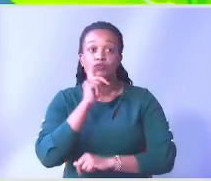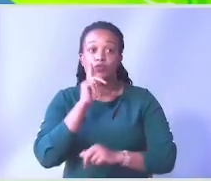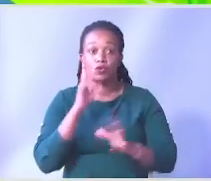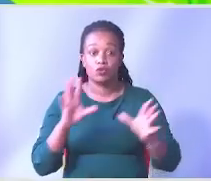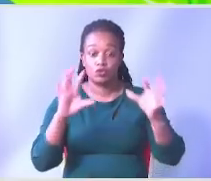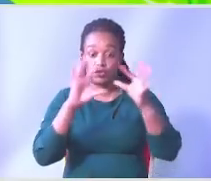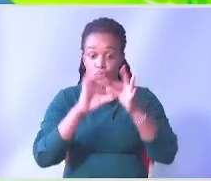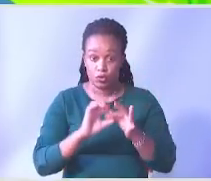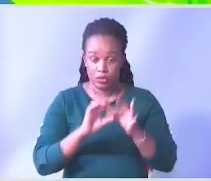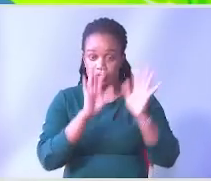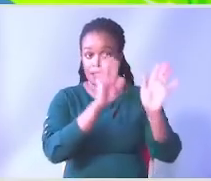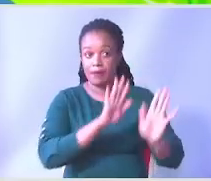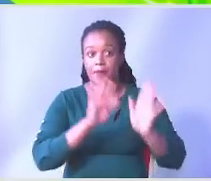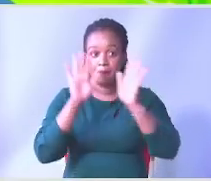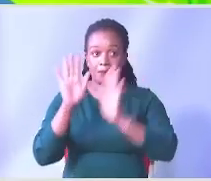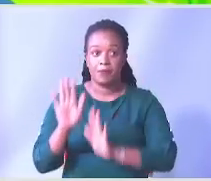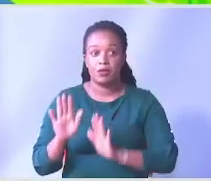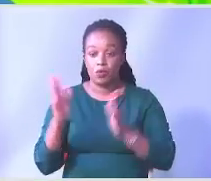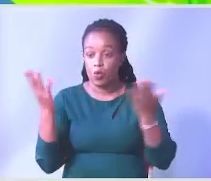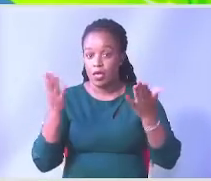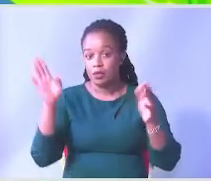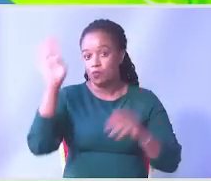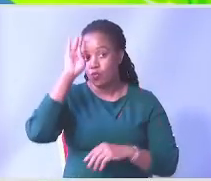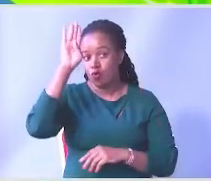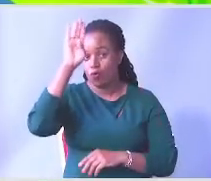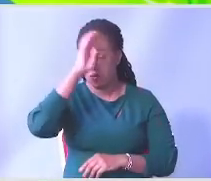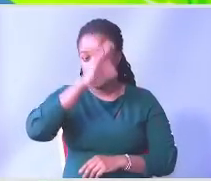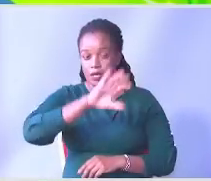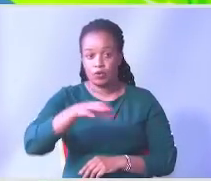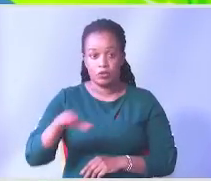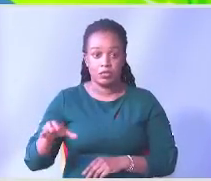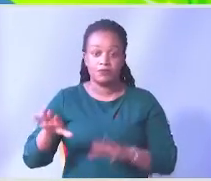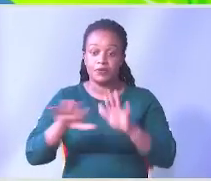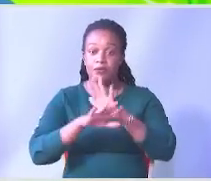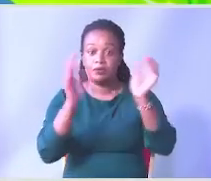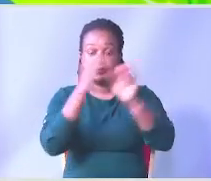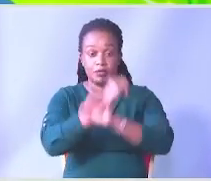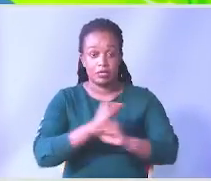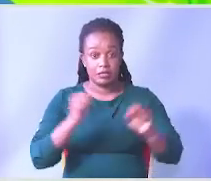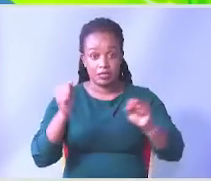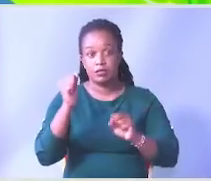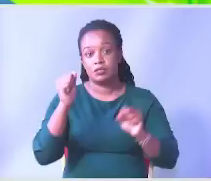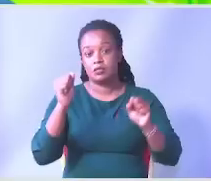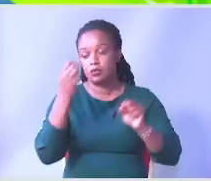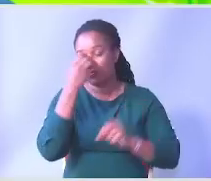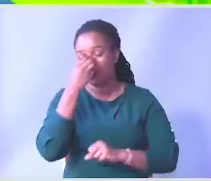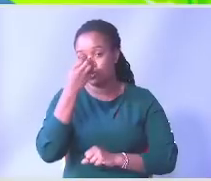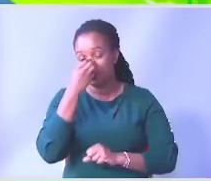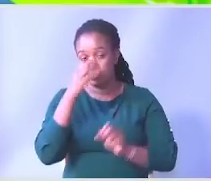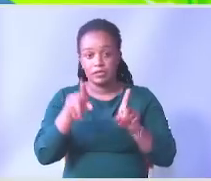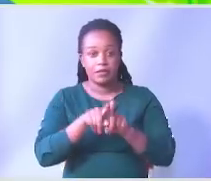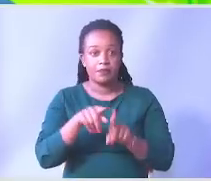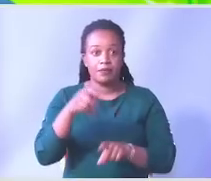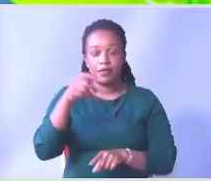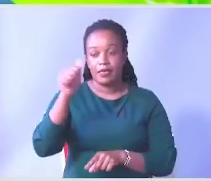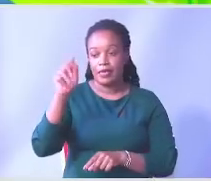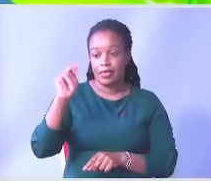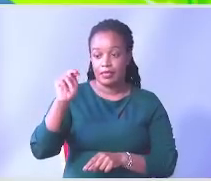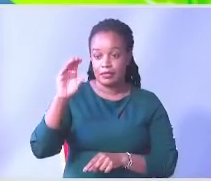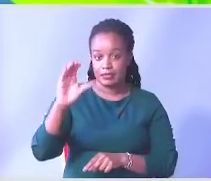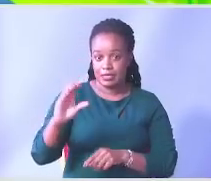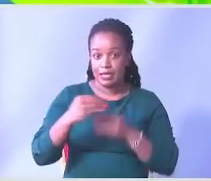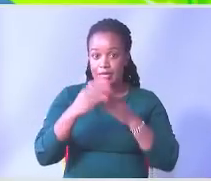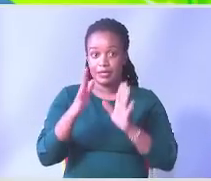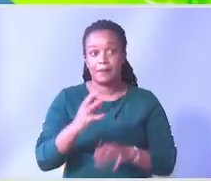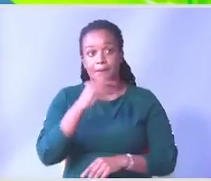by UDA and ANC in Bungoma County. Deputy President William Ruto and ANC boss Musalia Mudavadi are set to hold the rally just